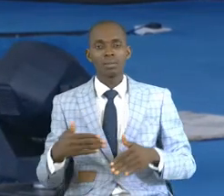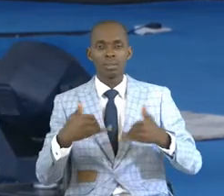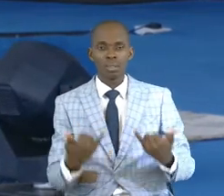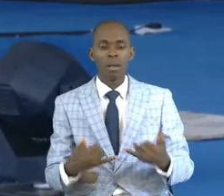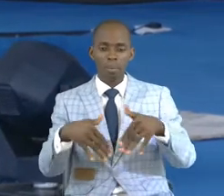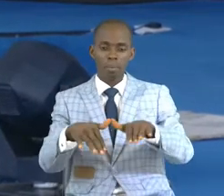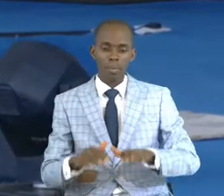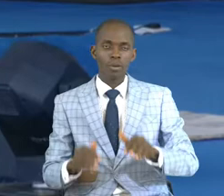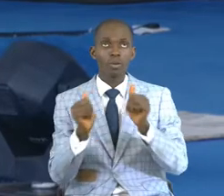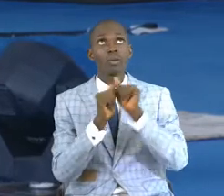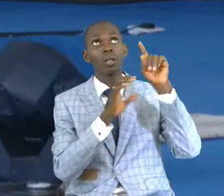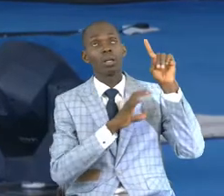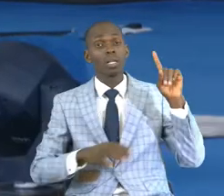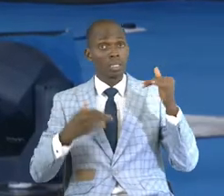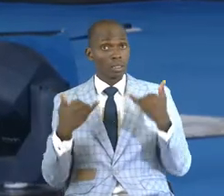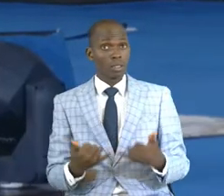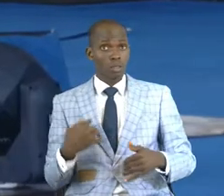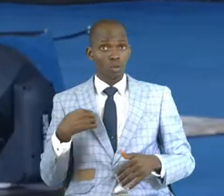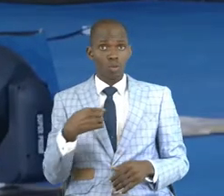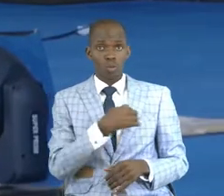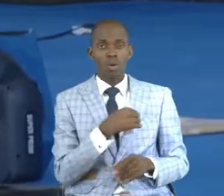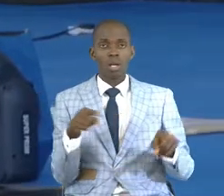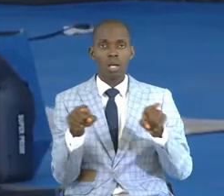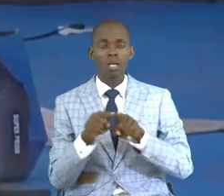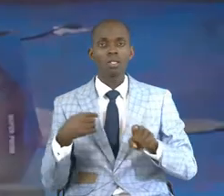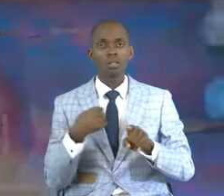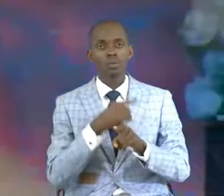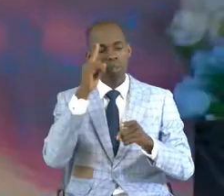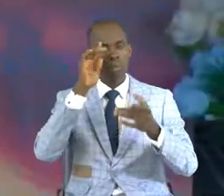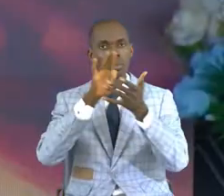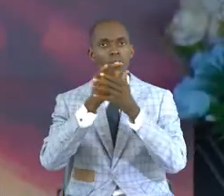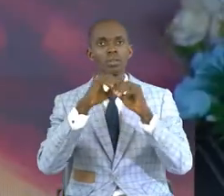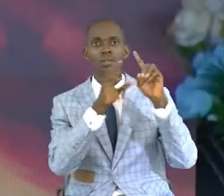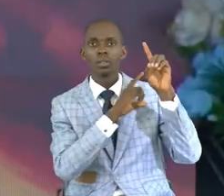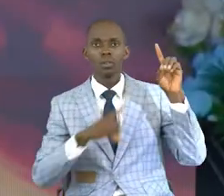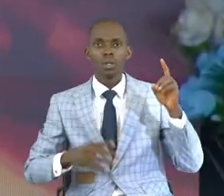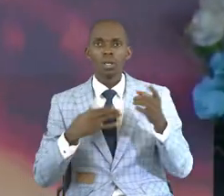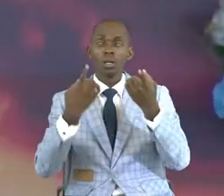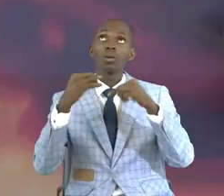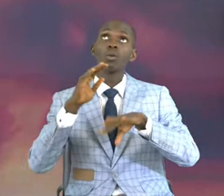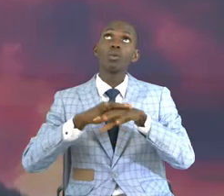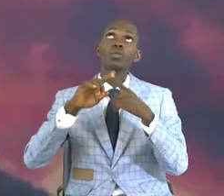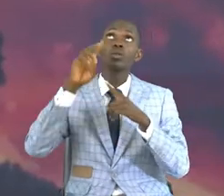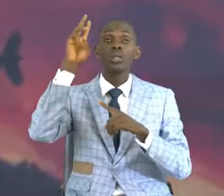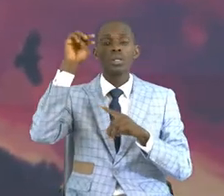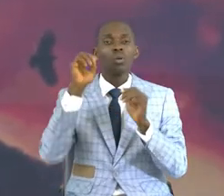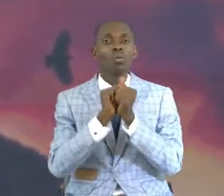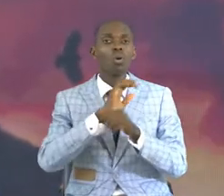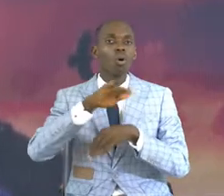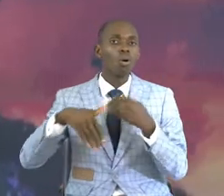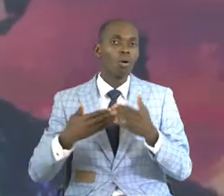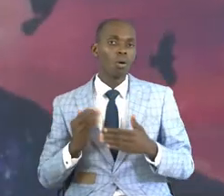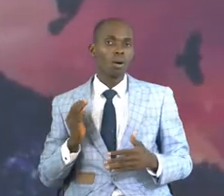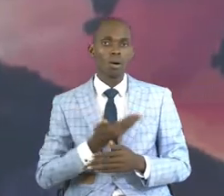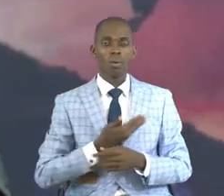now we, as we believe in the Lord and come to him with all our heart, all our